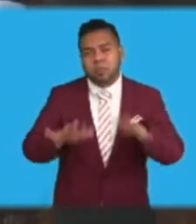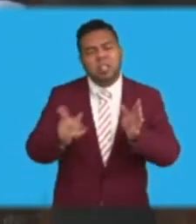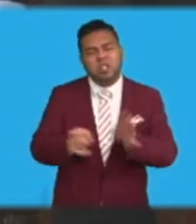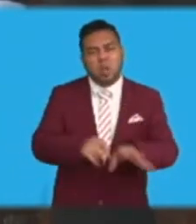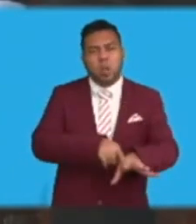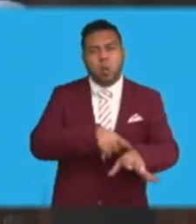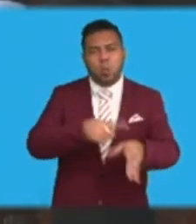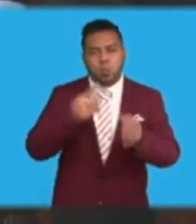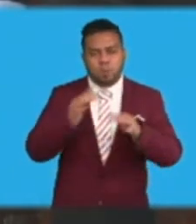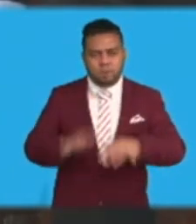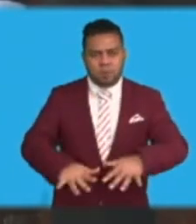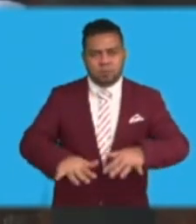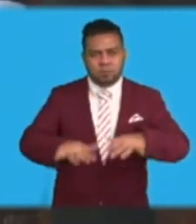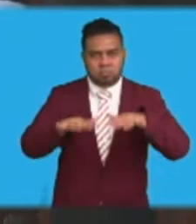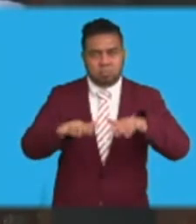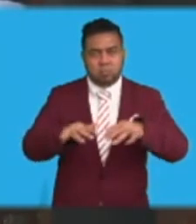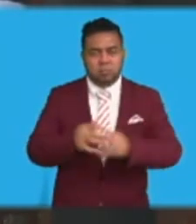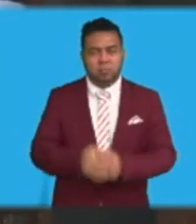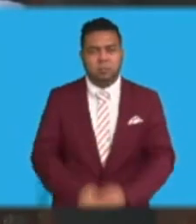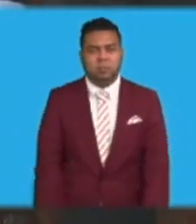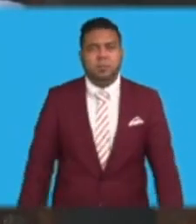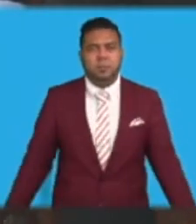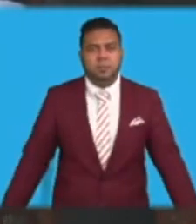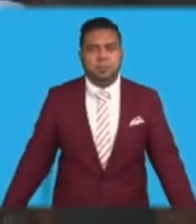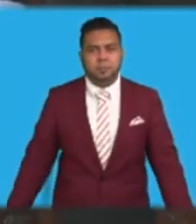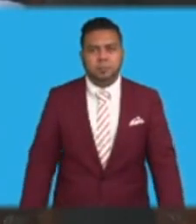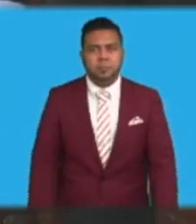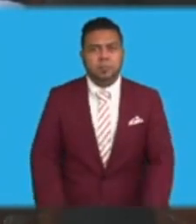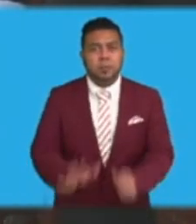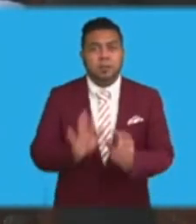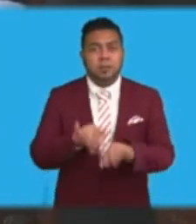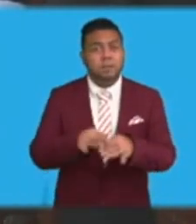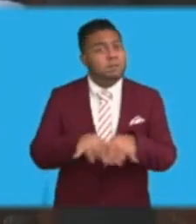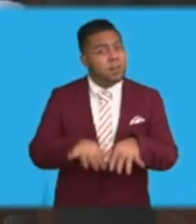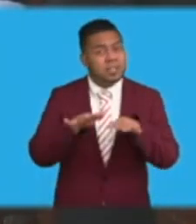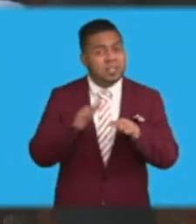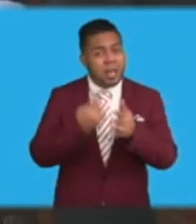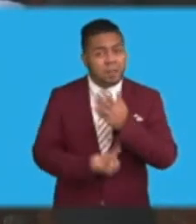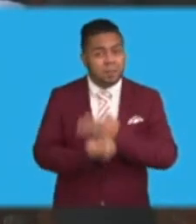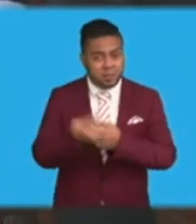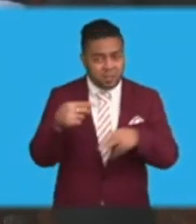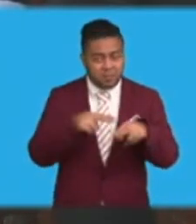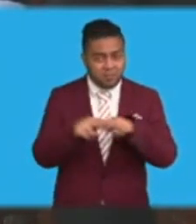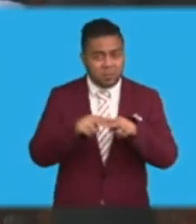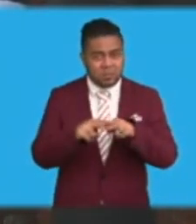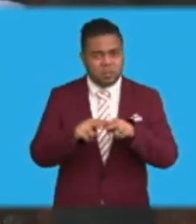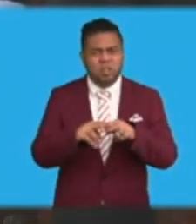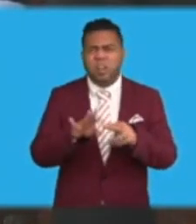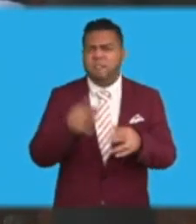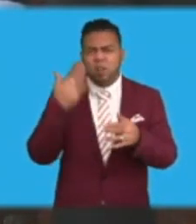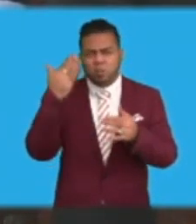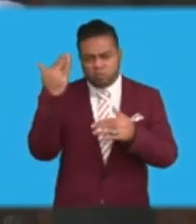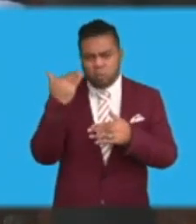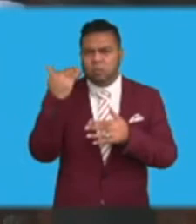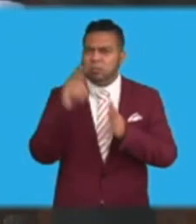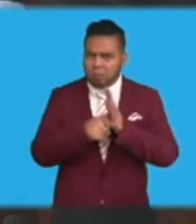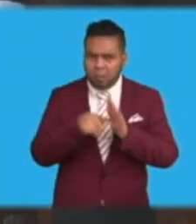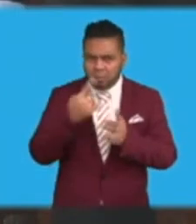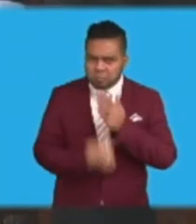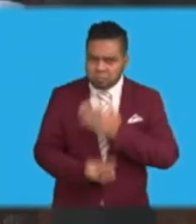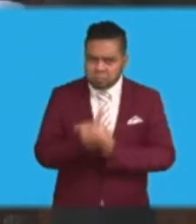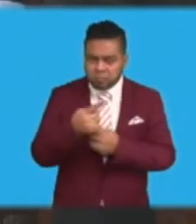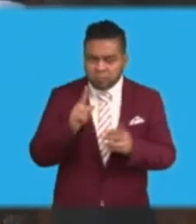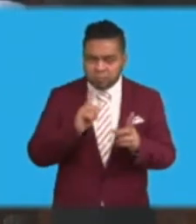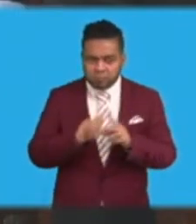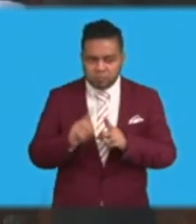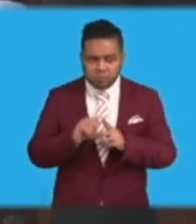floods. Madam Speaker, flash floods commonly occur in Fiji within a very short period of time